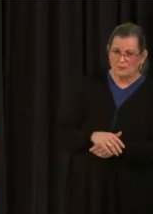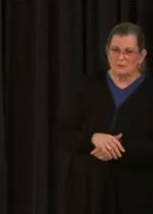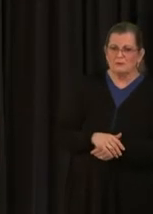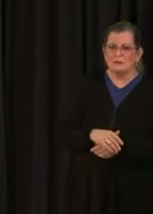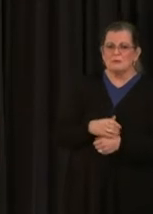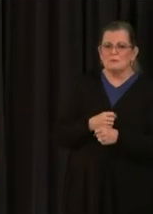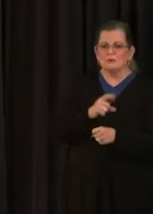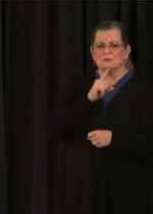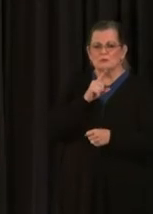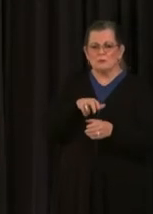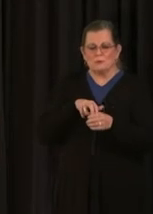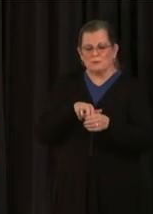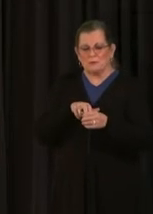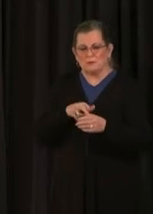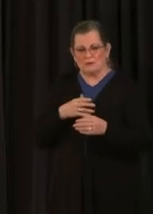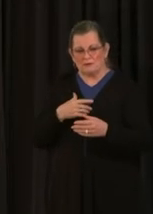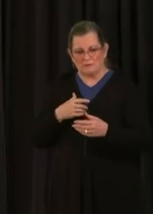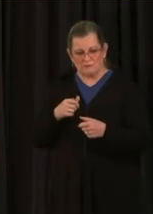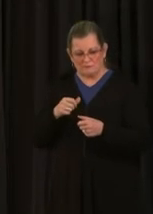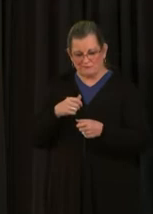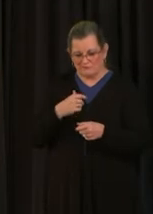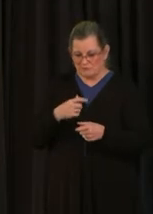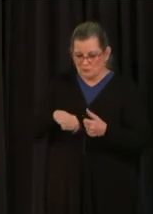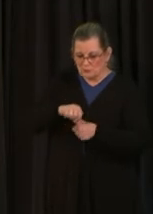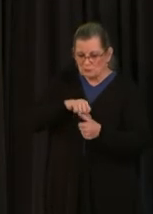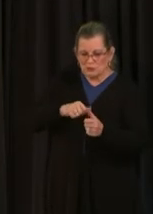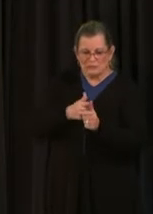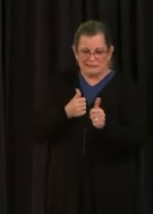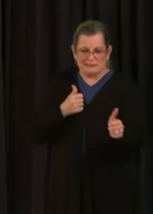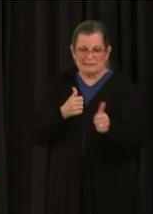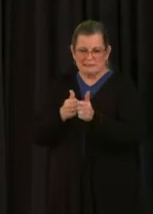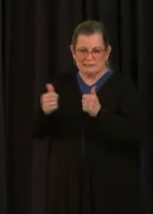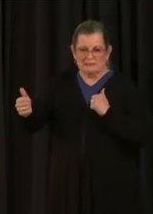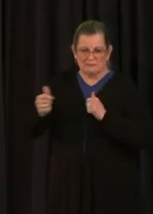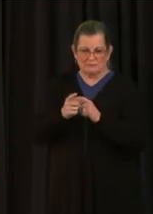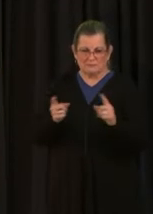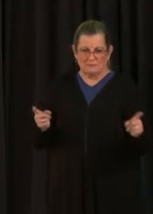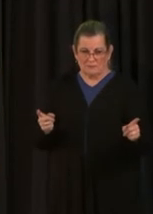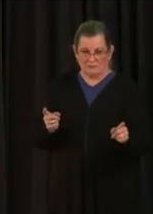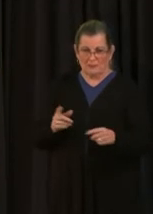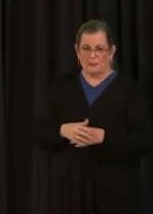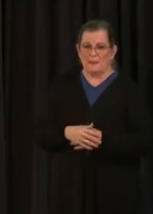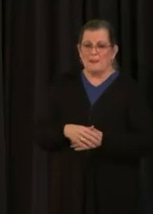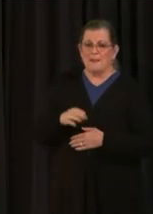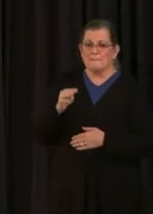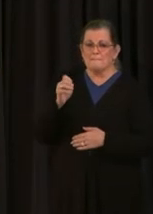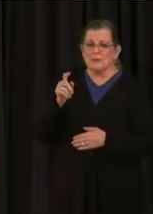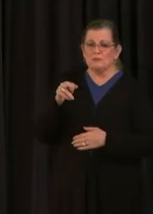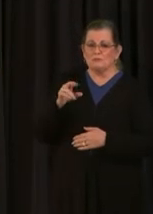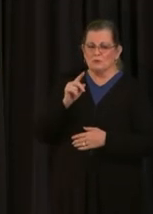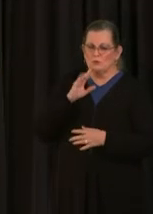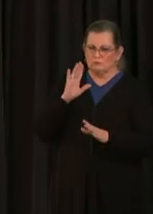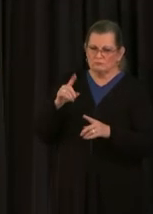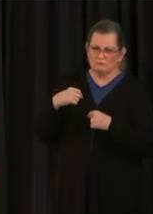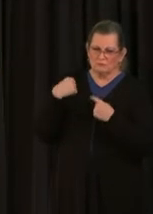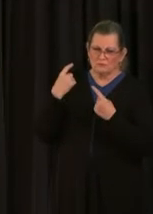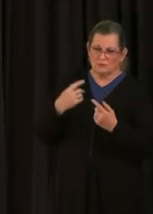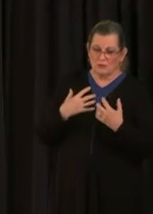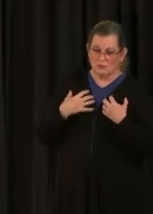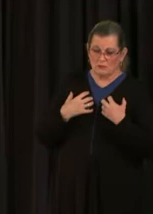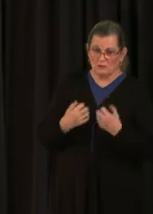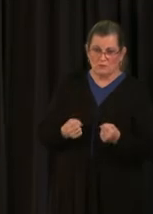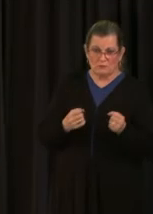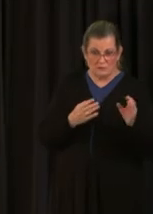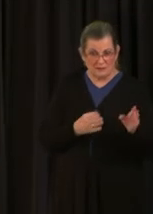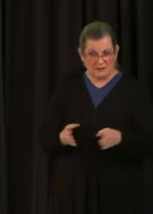equipment, that equipment is promptly removed from service and replaced with additional equipment that we have on ready